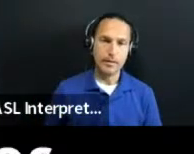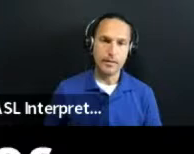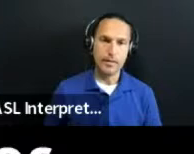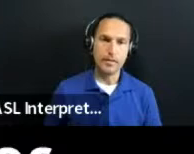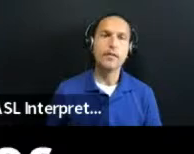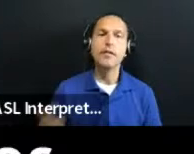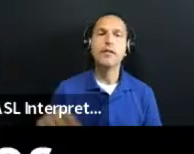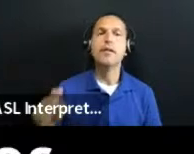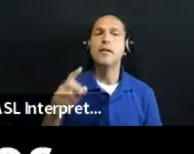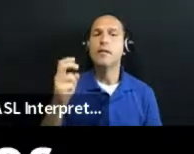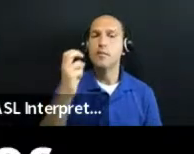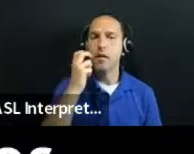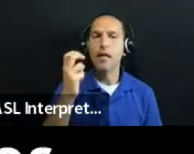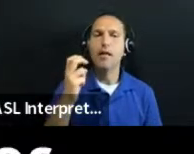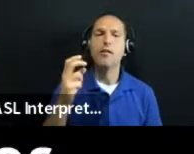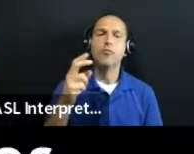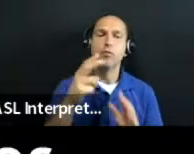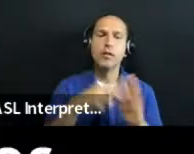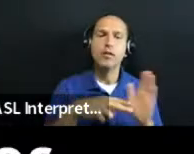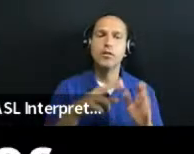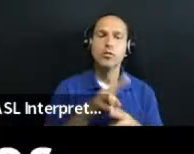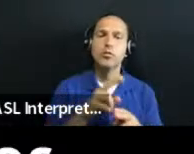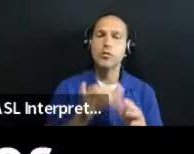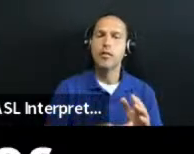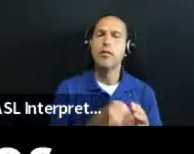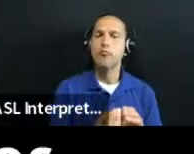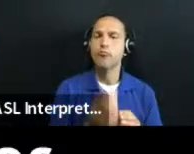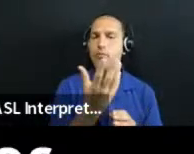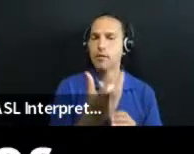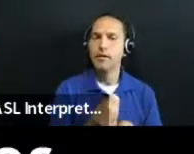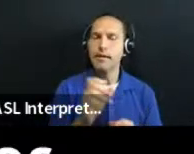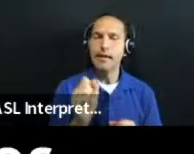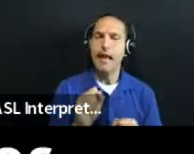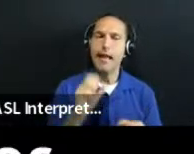blind users who use screen readers, right? By including,